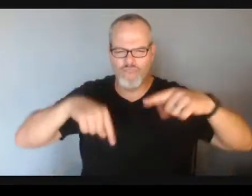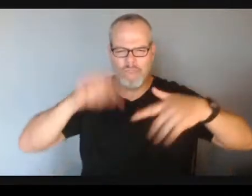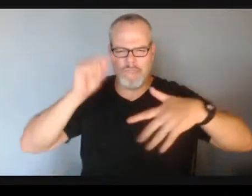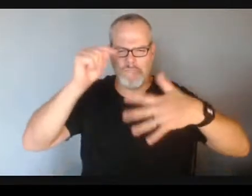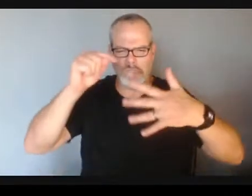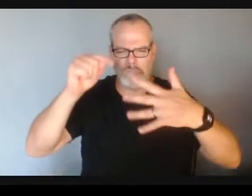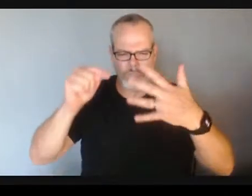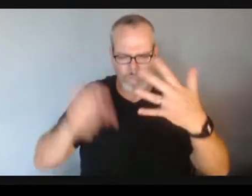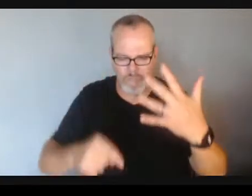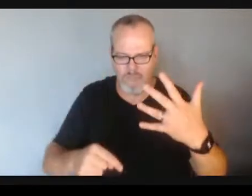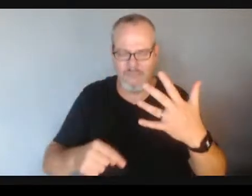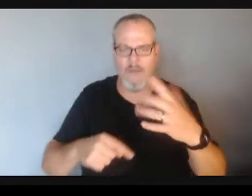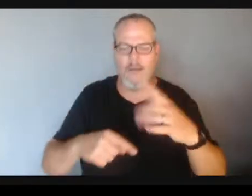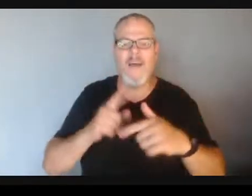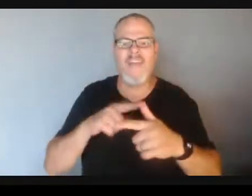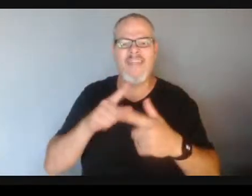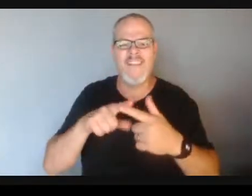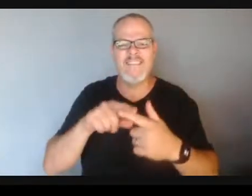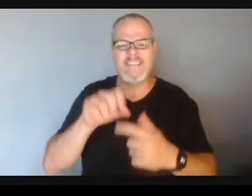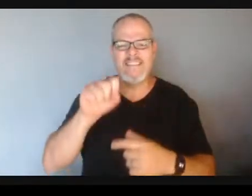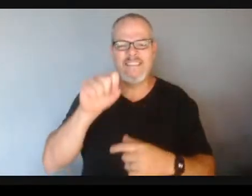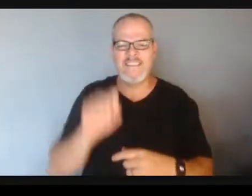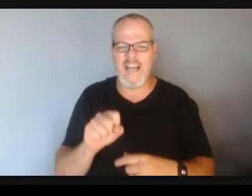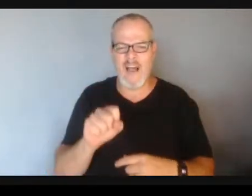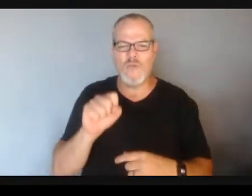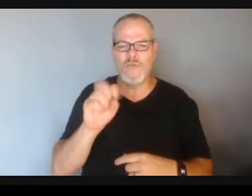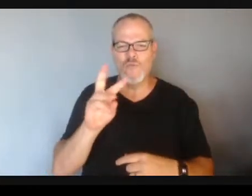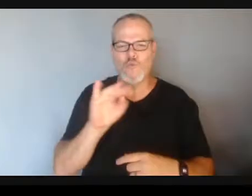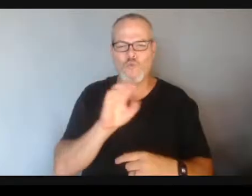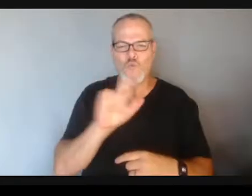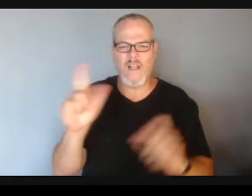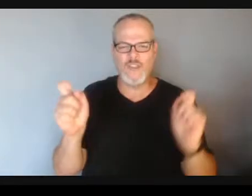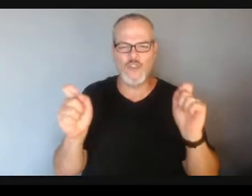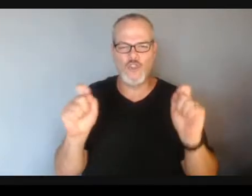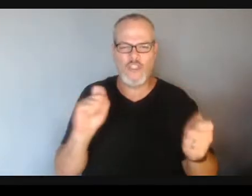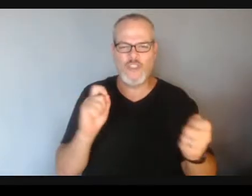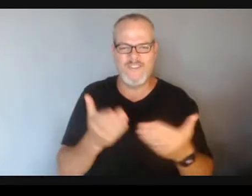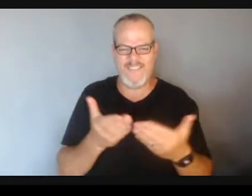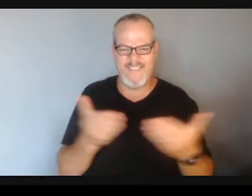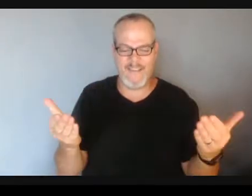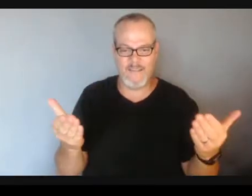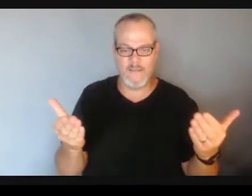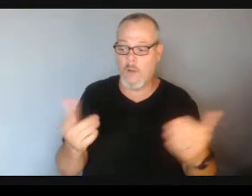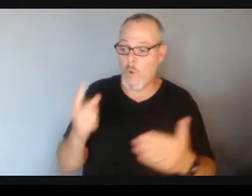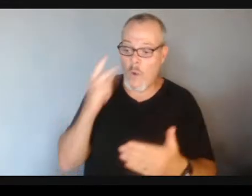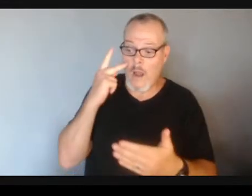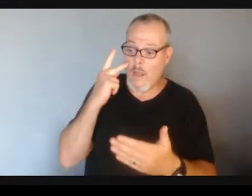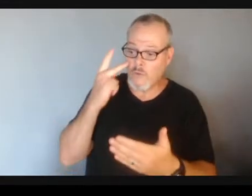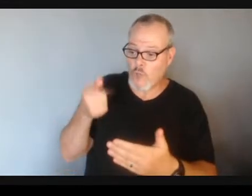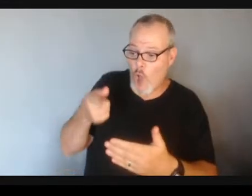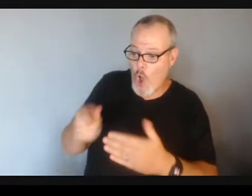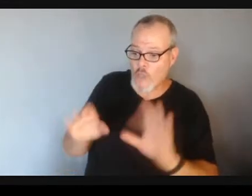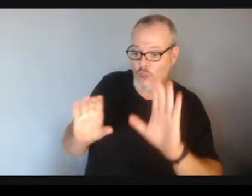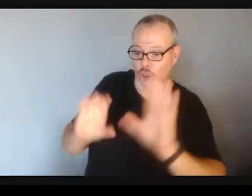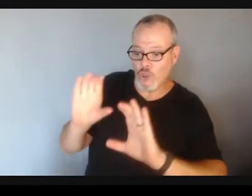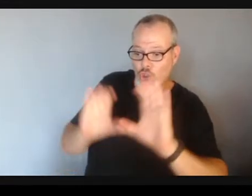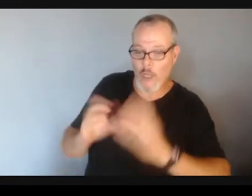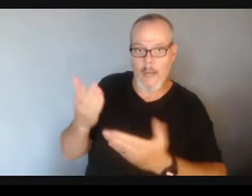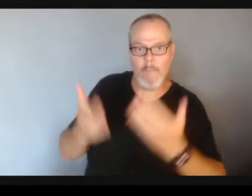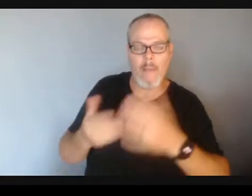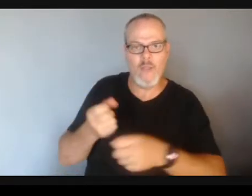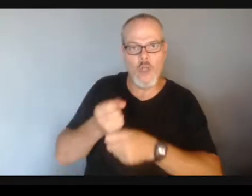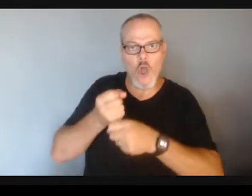swells really change up the game. And I saw in the chat somebody had mentioned that caused by the hurricane. Well,